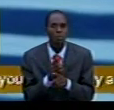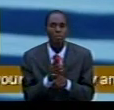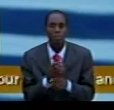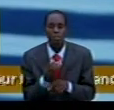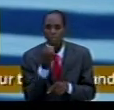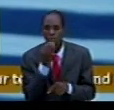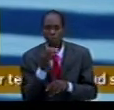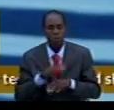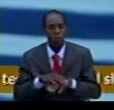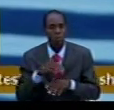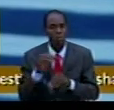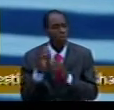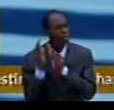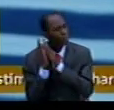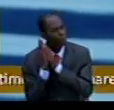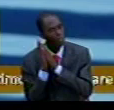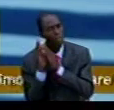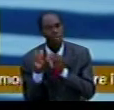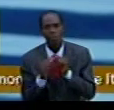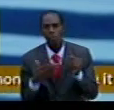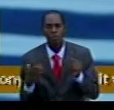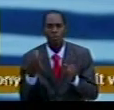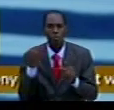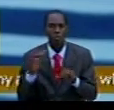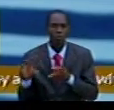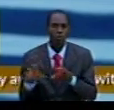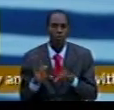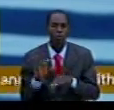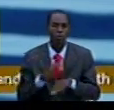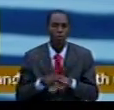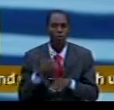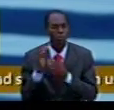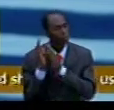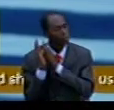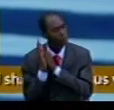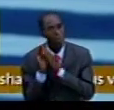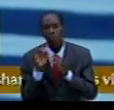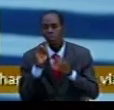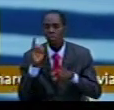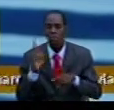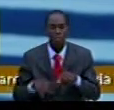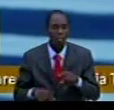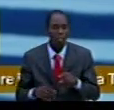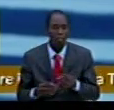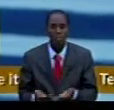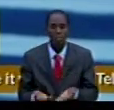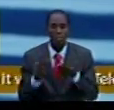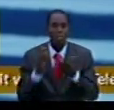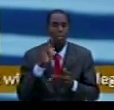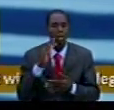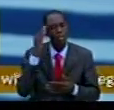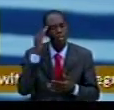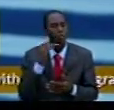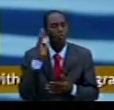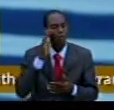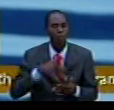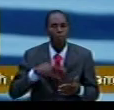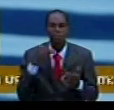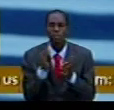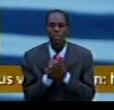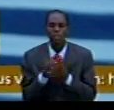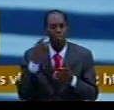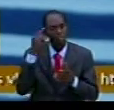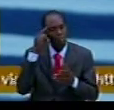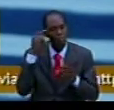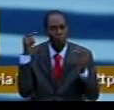Everything was done right there on the bed. Before an attempt just to raise my head, I would be feeling that headache, very severe